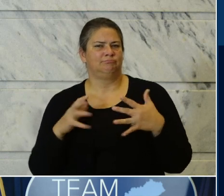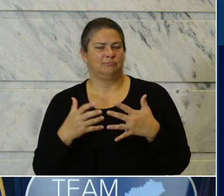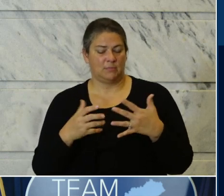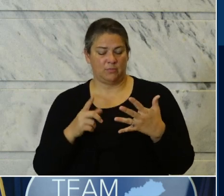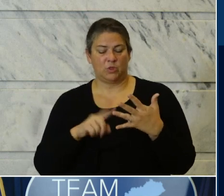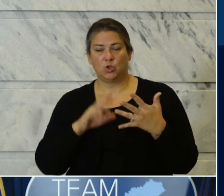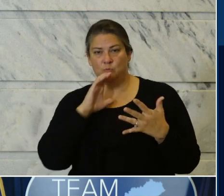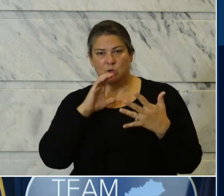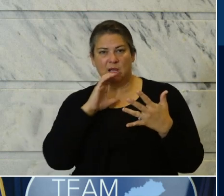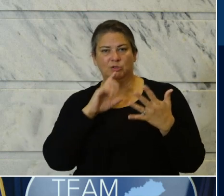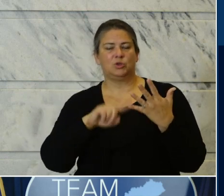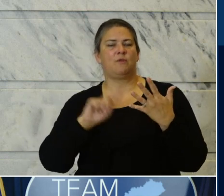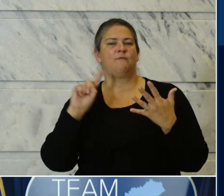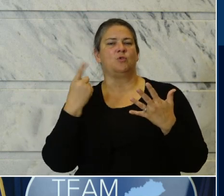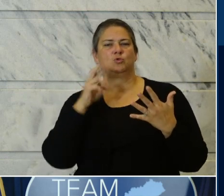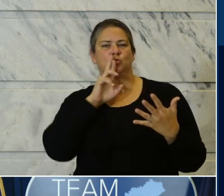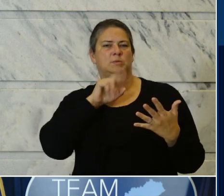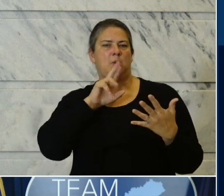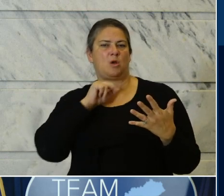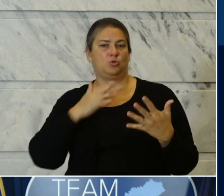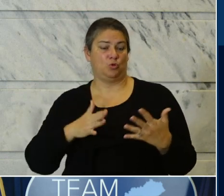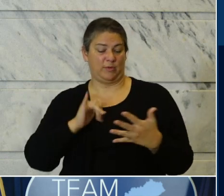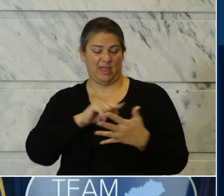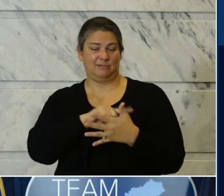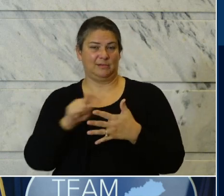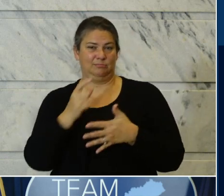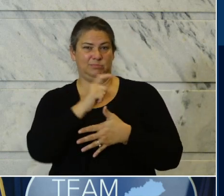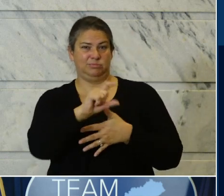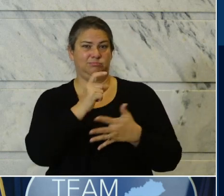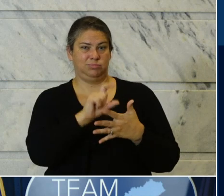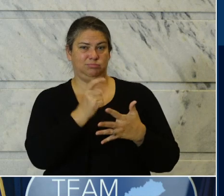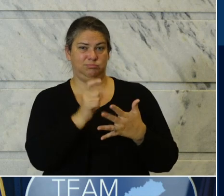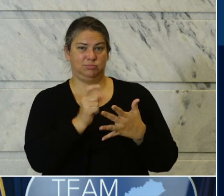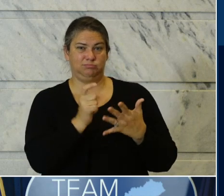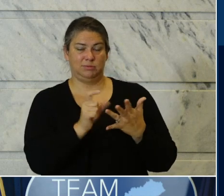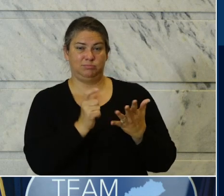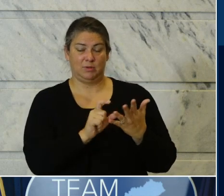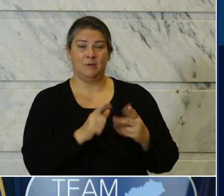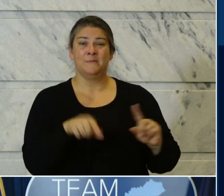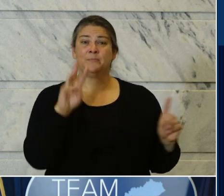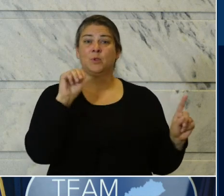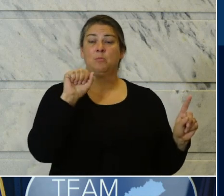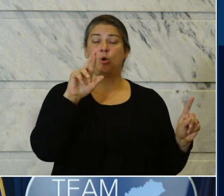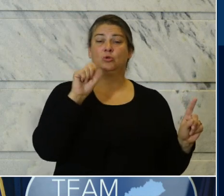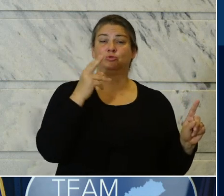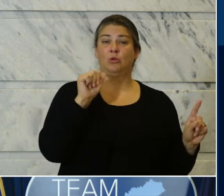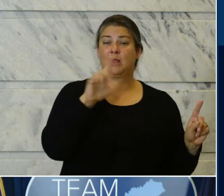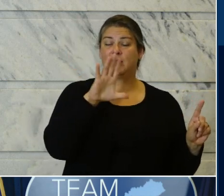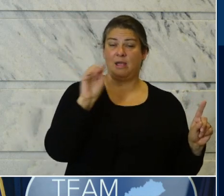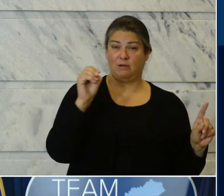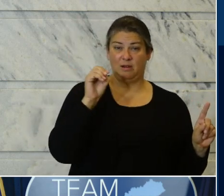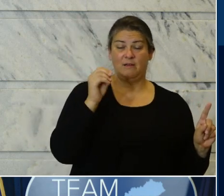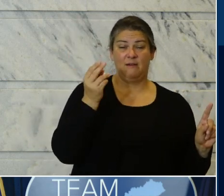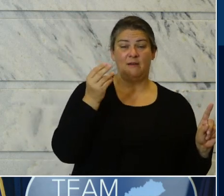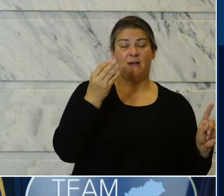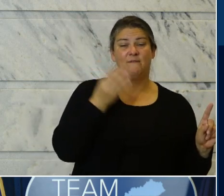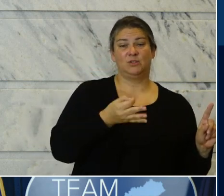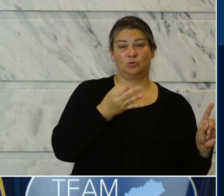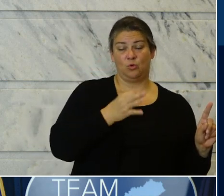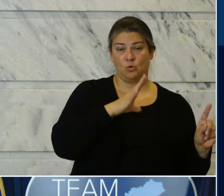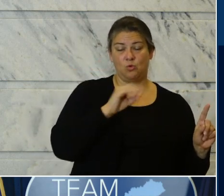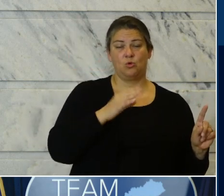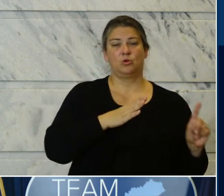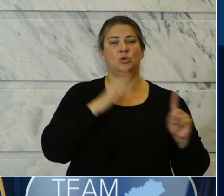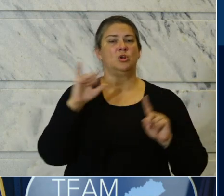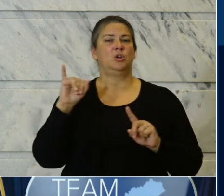and first responders. Those receiving awards included Marshall County Fiscal Court, Jeffersontown, Johnson County Fiscal